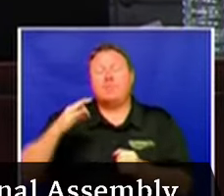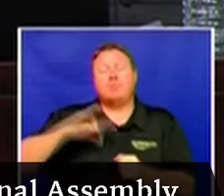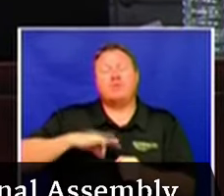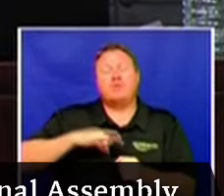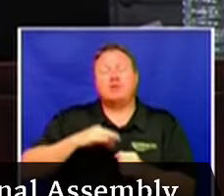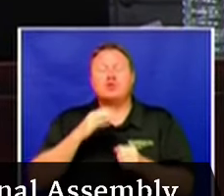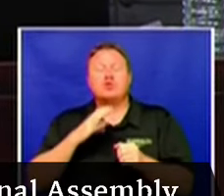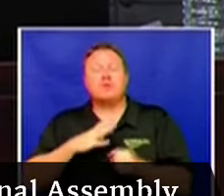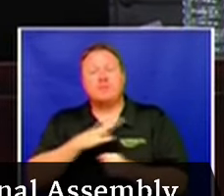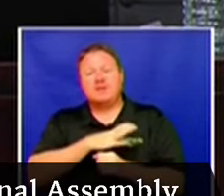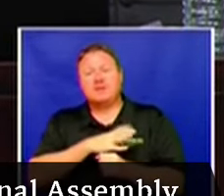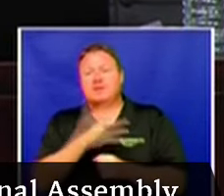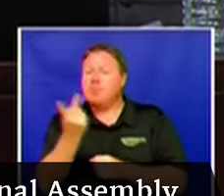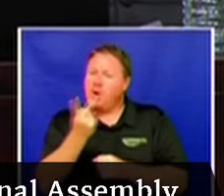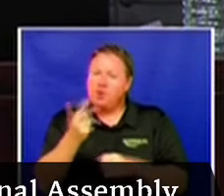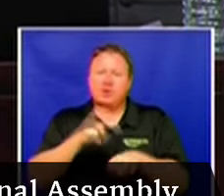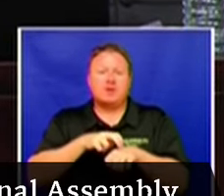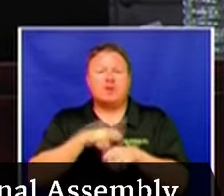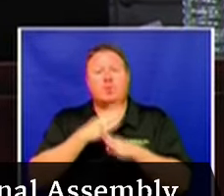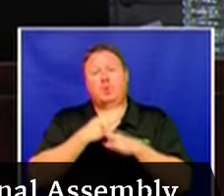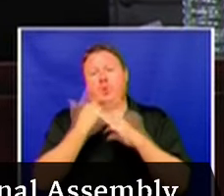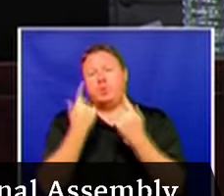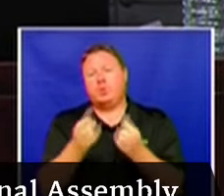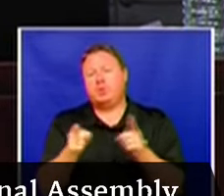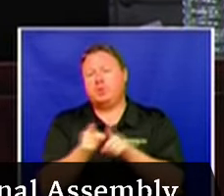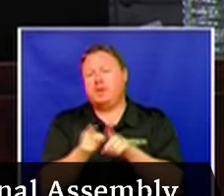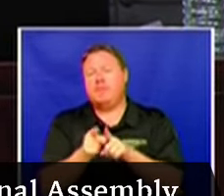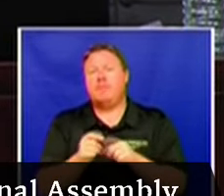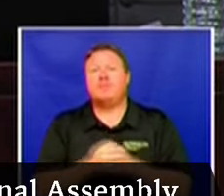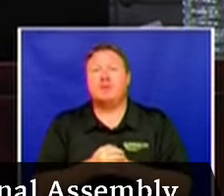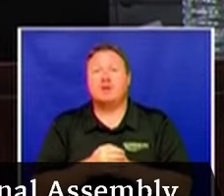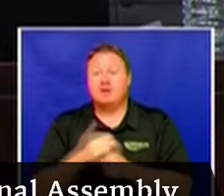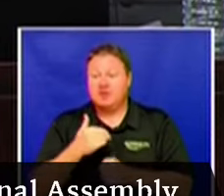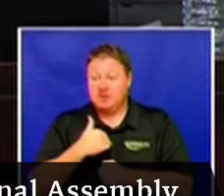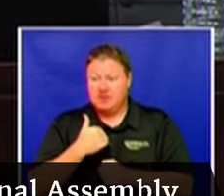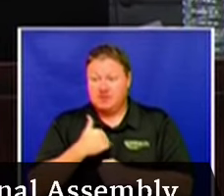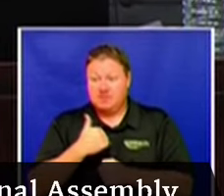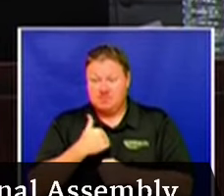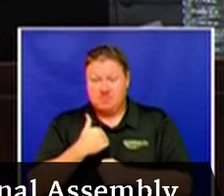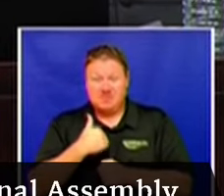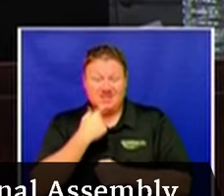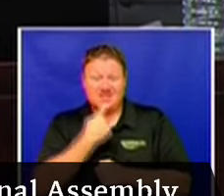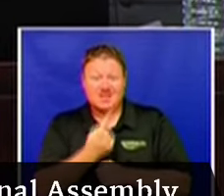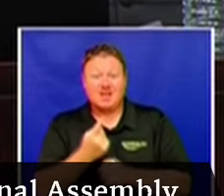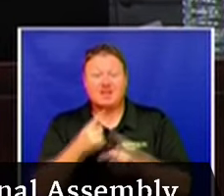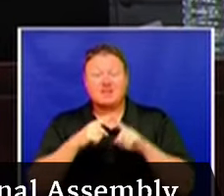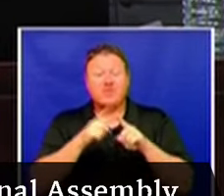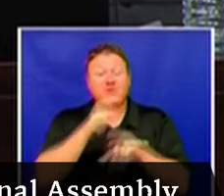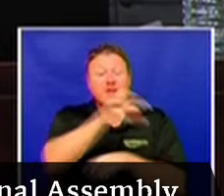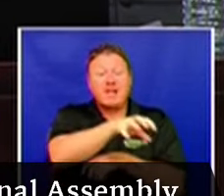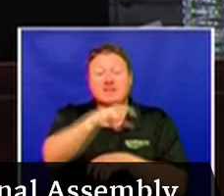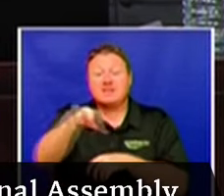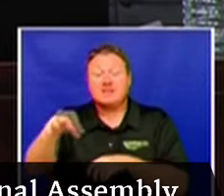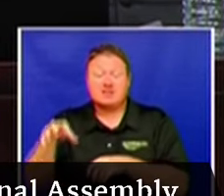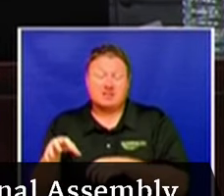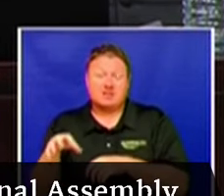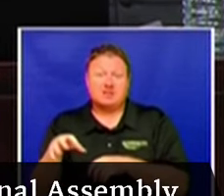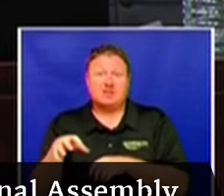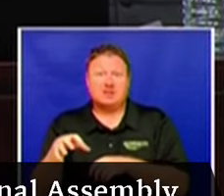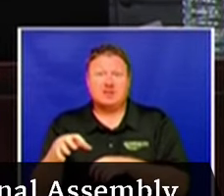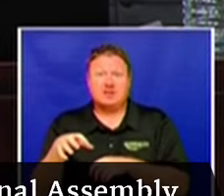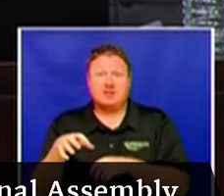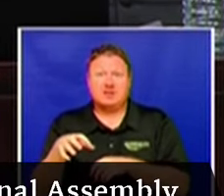that I have been saying that various entities which we